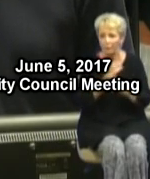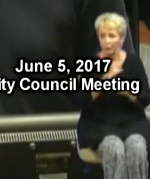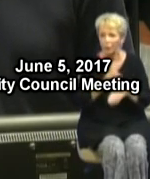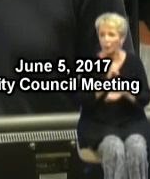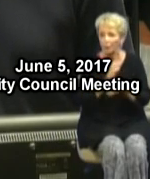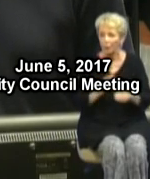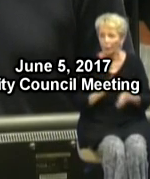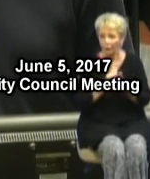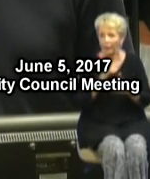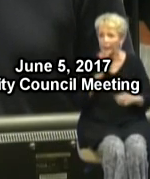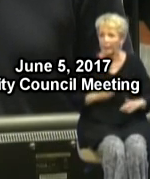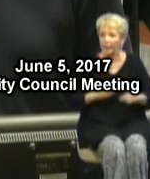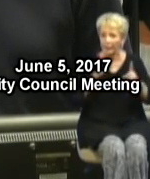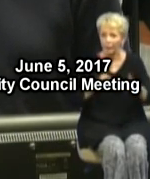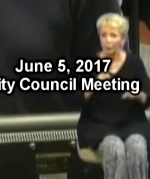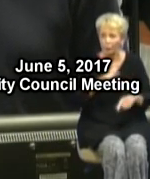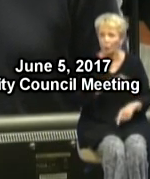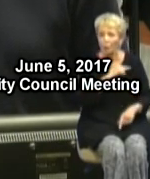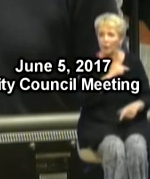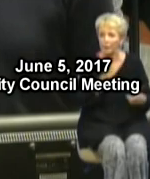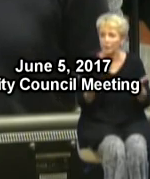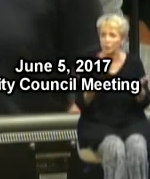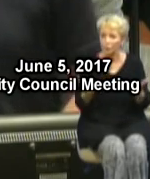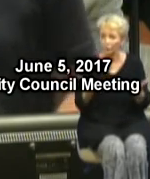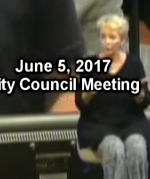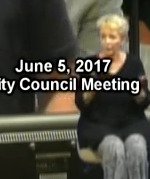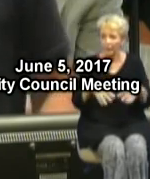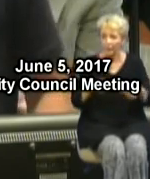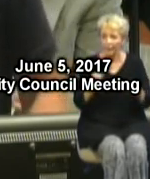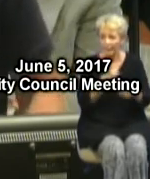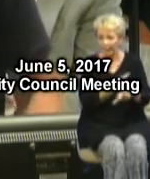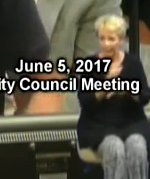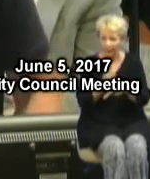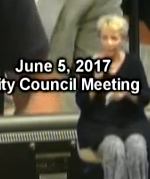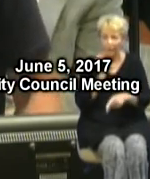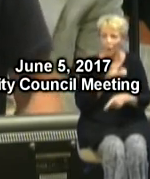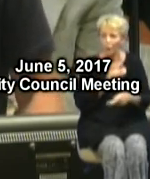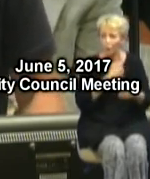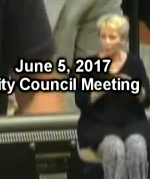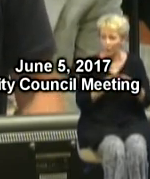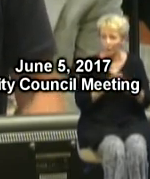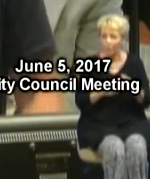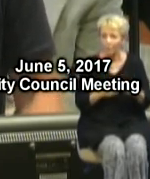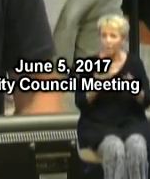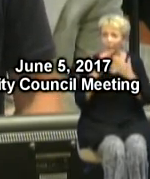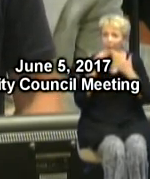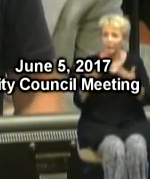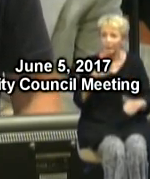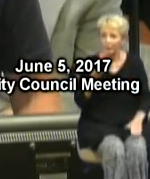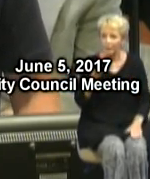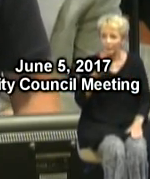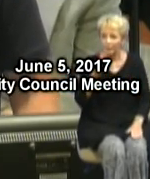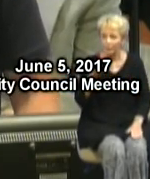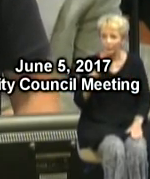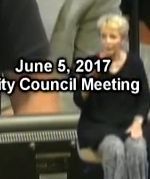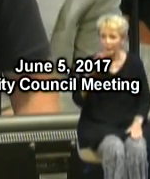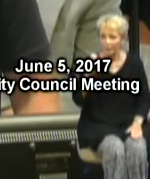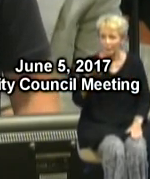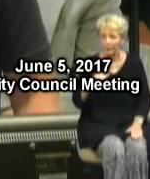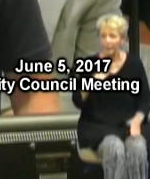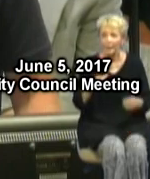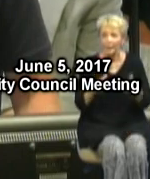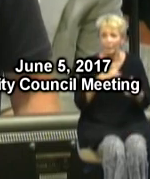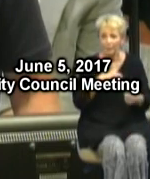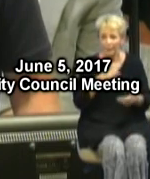who are just dedicated to quality service and taking care of our community. I'd like to thank Teresa Massey, my administrative